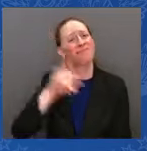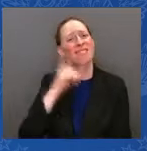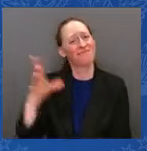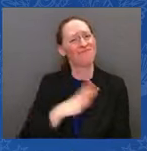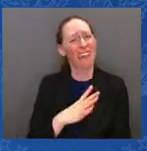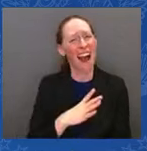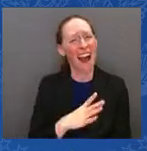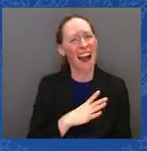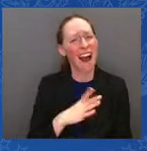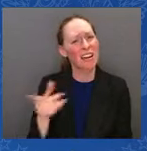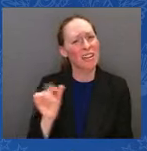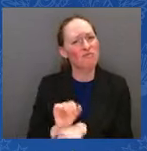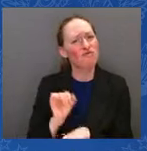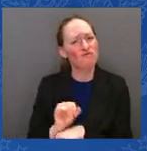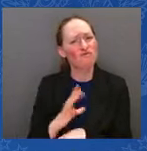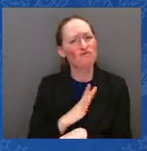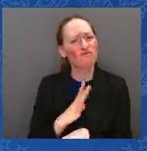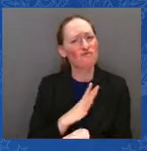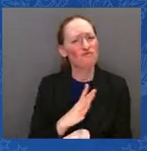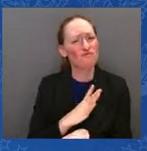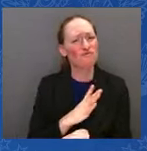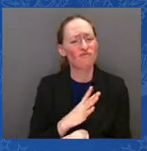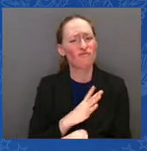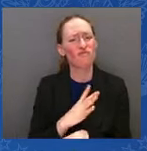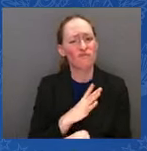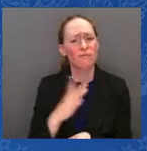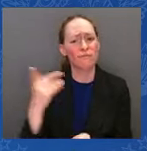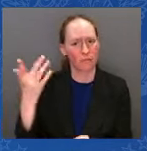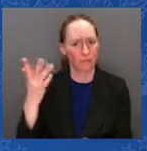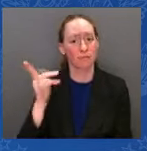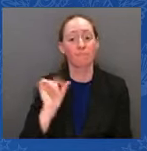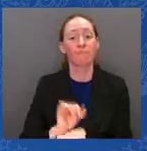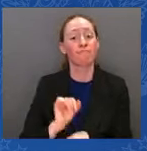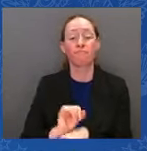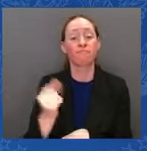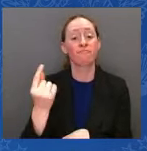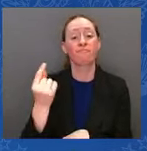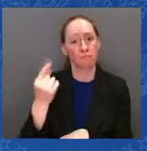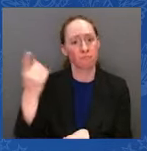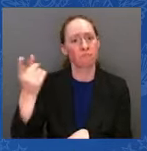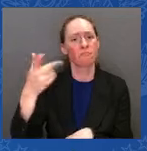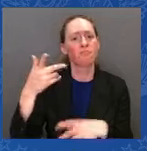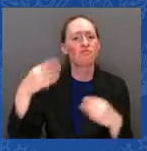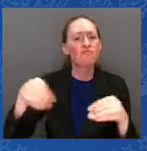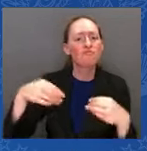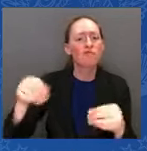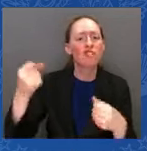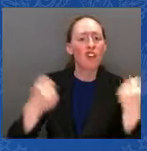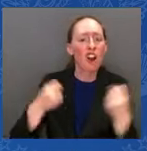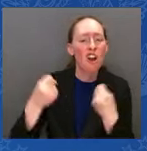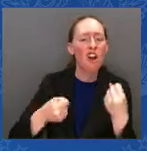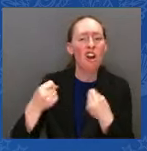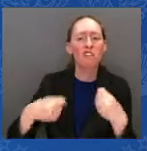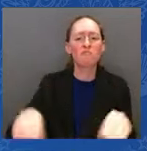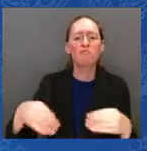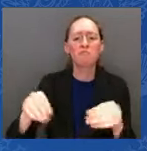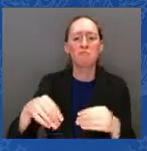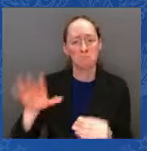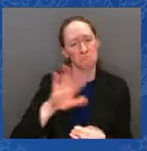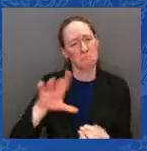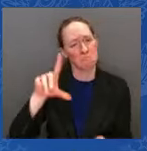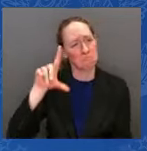retired, he managed an automobile dealership. He was probably making the equivalent of $20,000 a year, which would be like, what, 60 or 70 or 80, I don't know what it